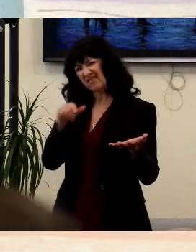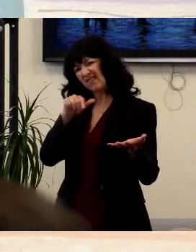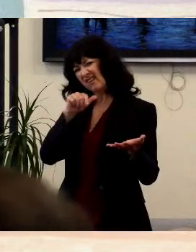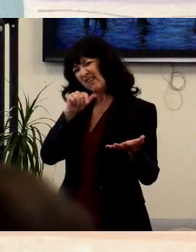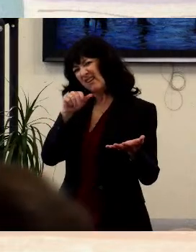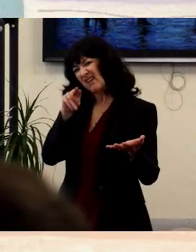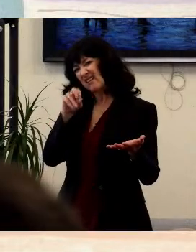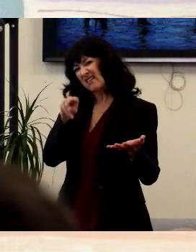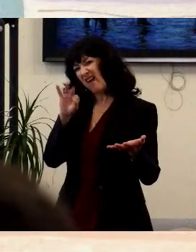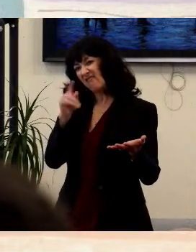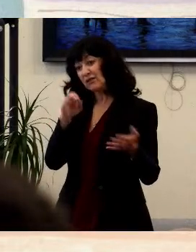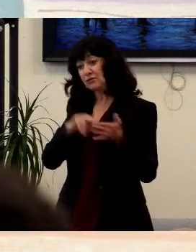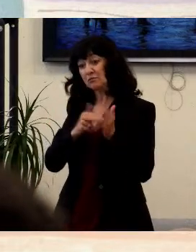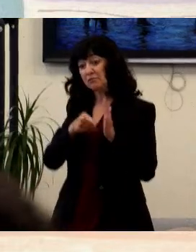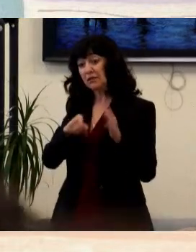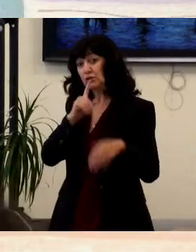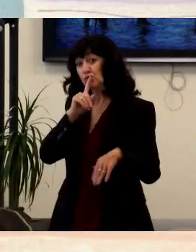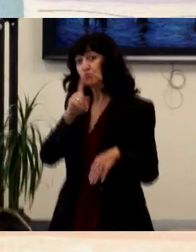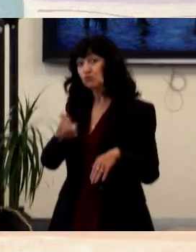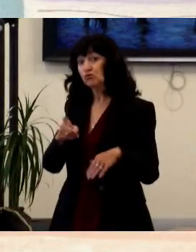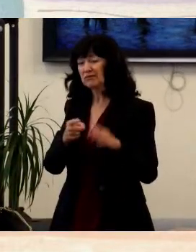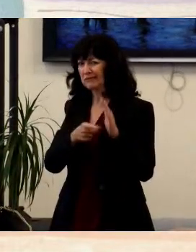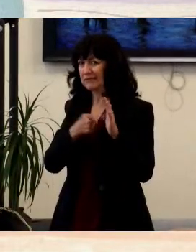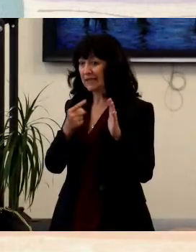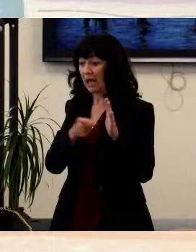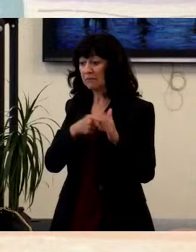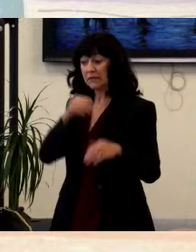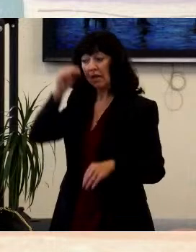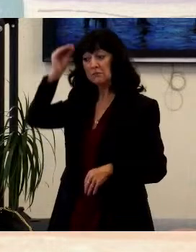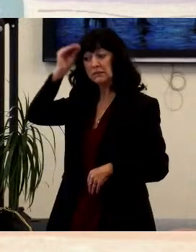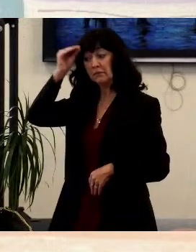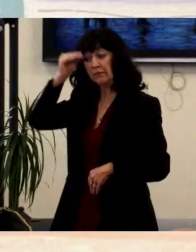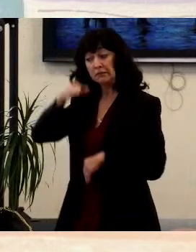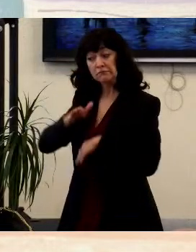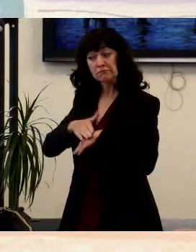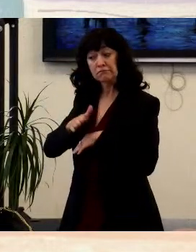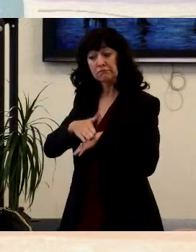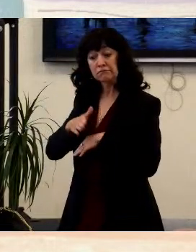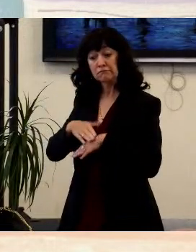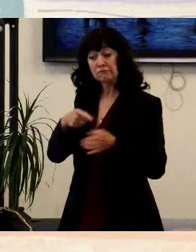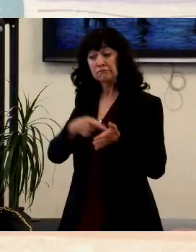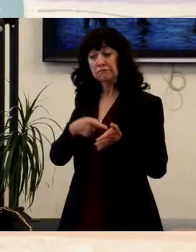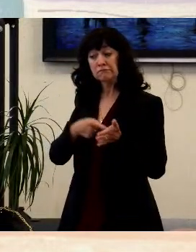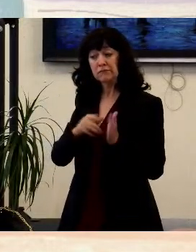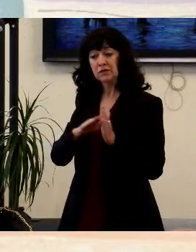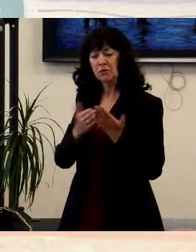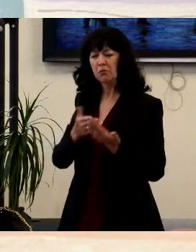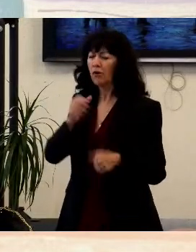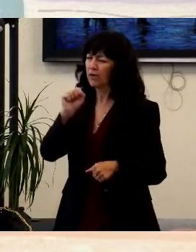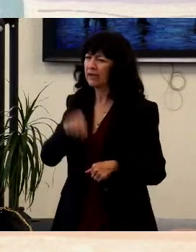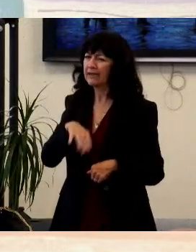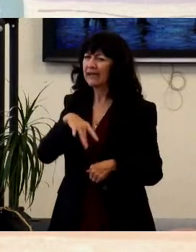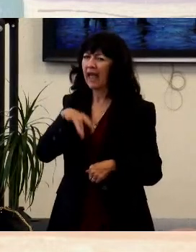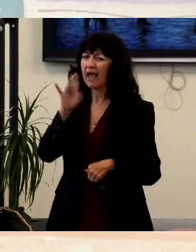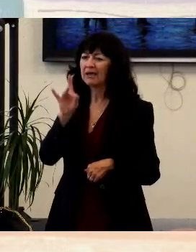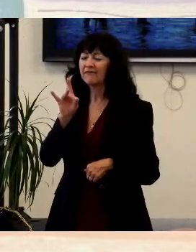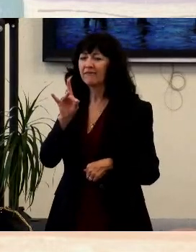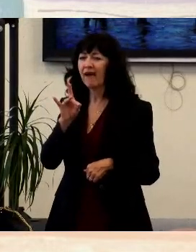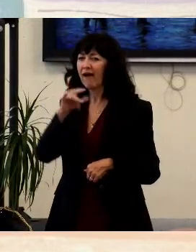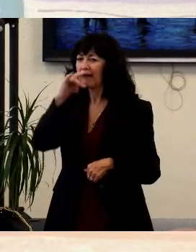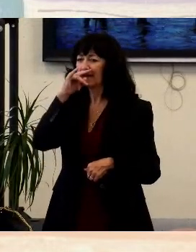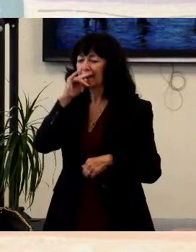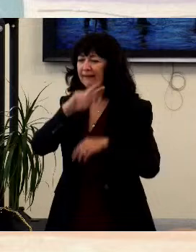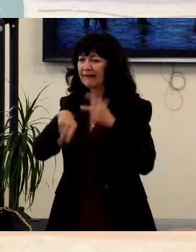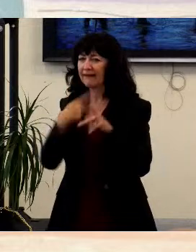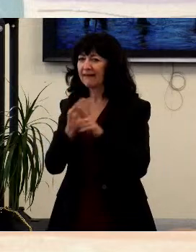of what's true. And sometimes opinion, she cautions to Blue. We can find a kid's version of this, I'll bet, Mama offers.